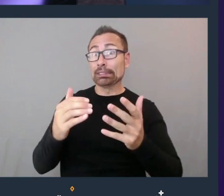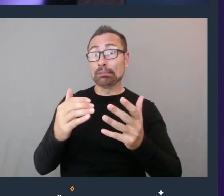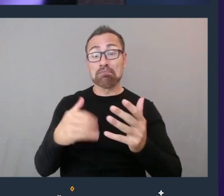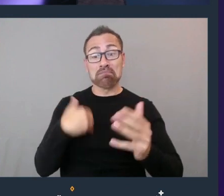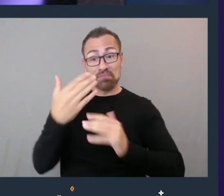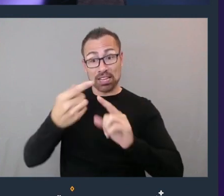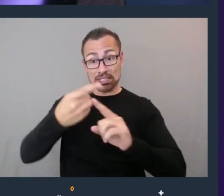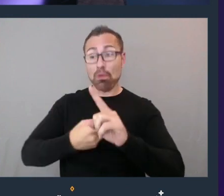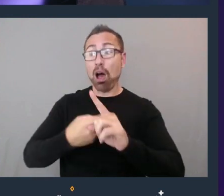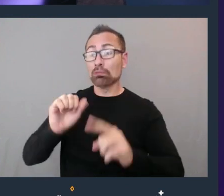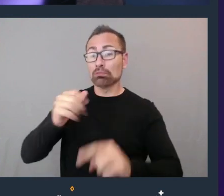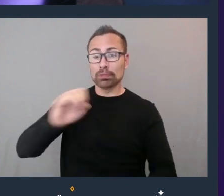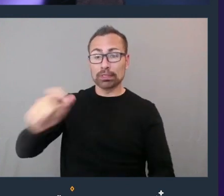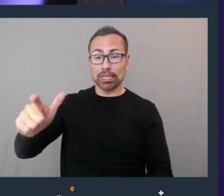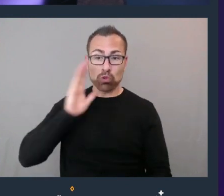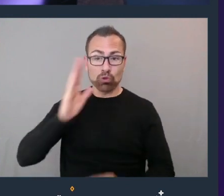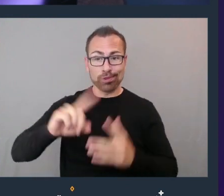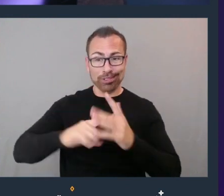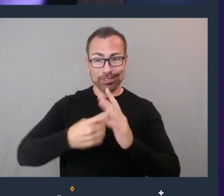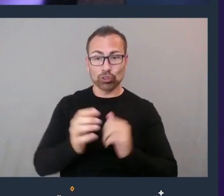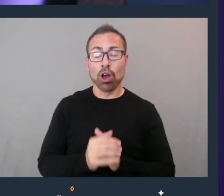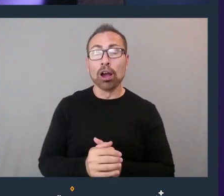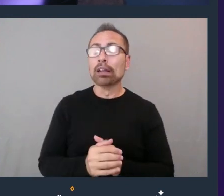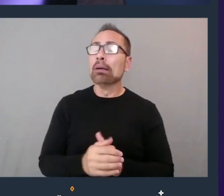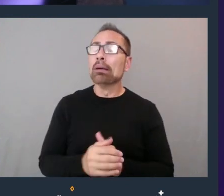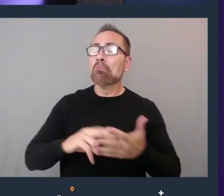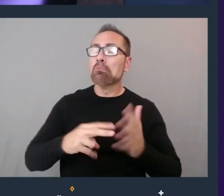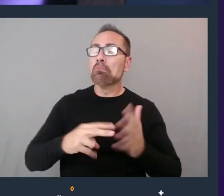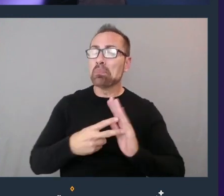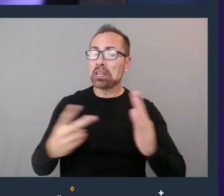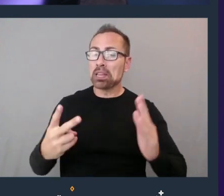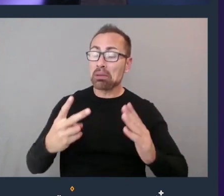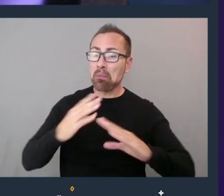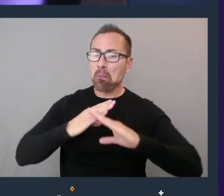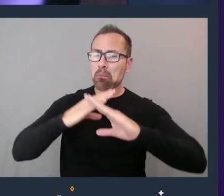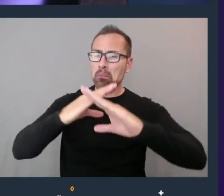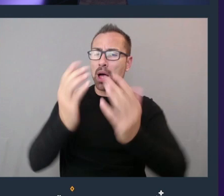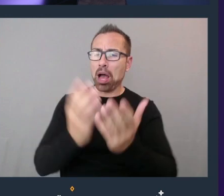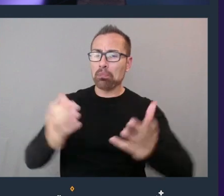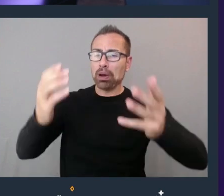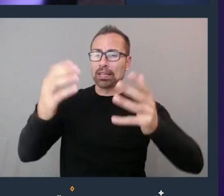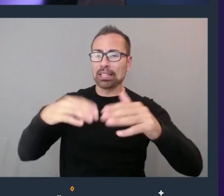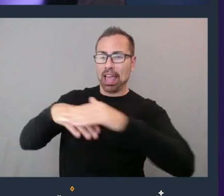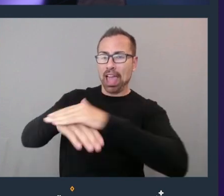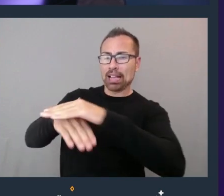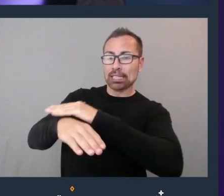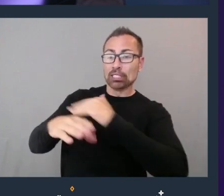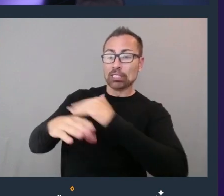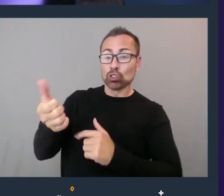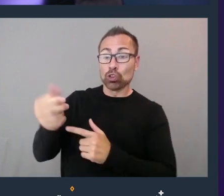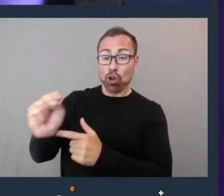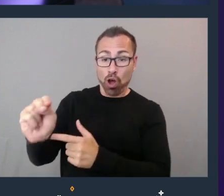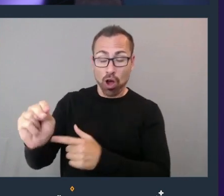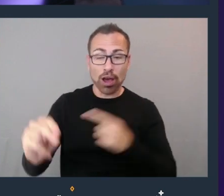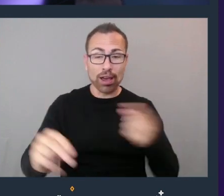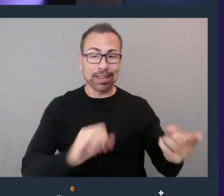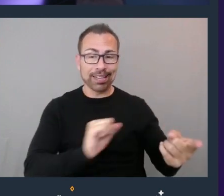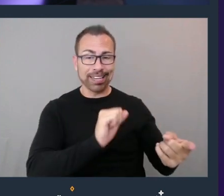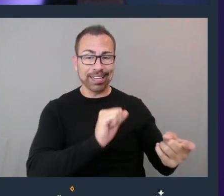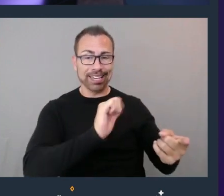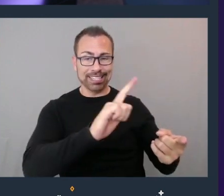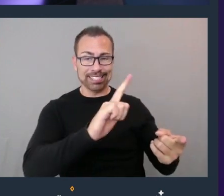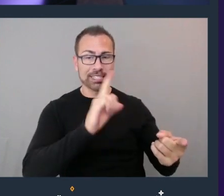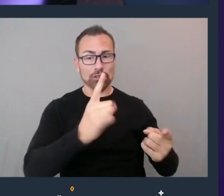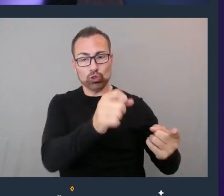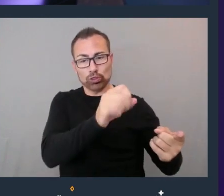API so that Block Public Access is turned on and ACLs are turned off for every new bucket that you create. But that's not all we're doing.